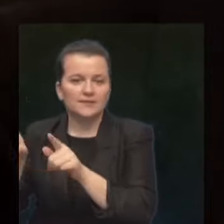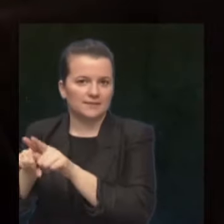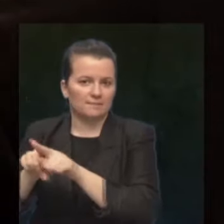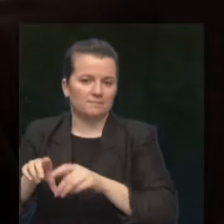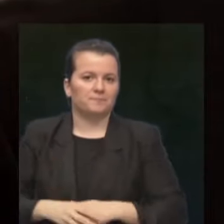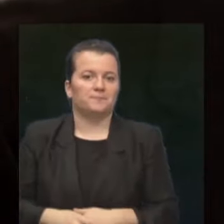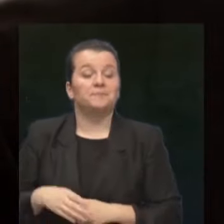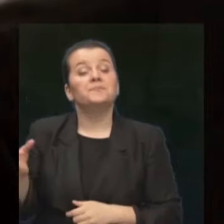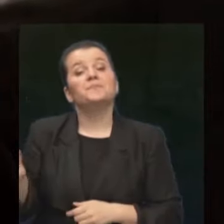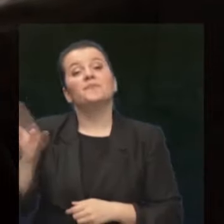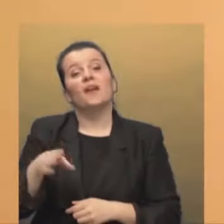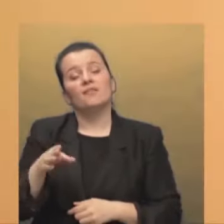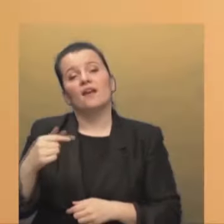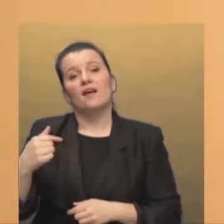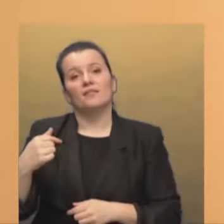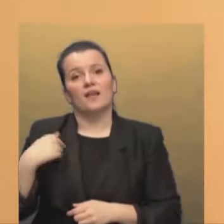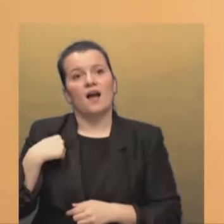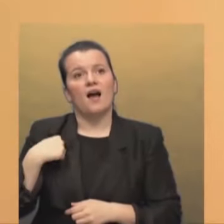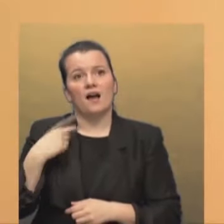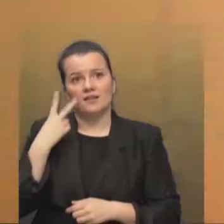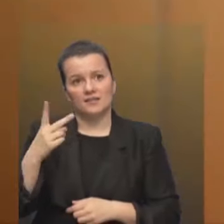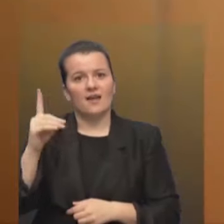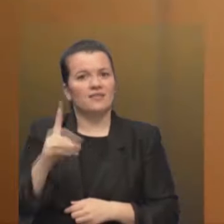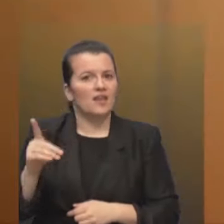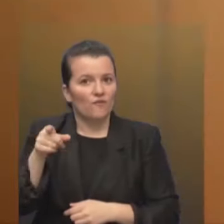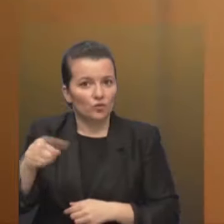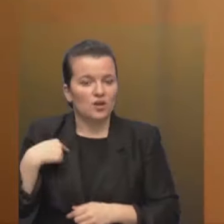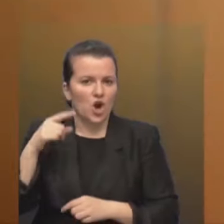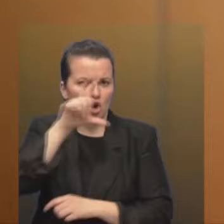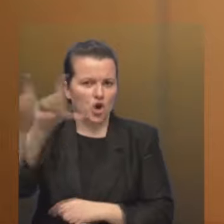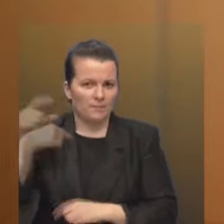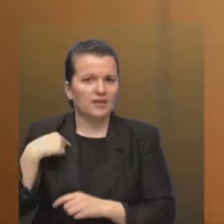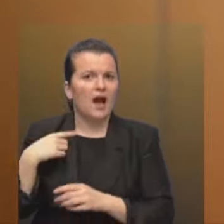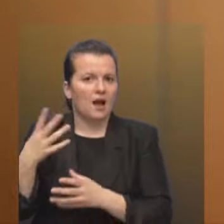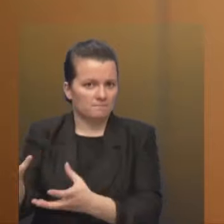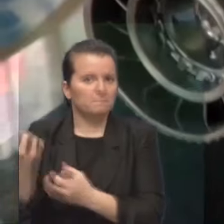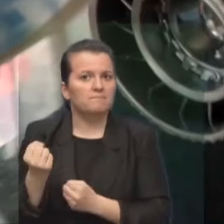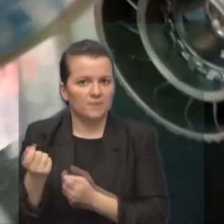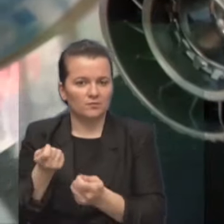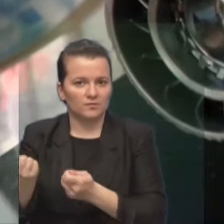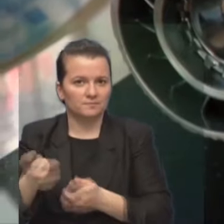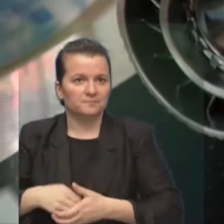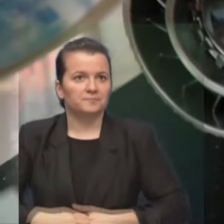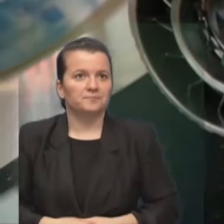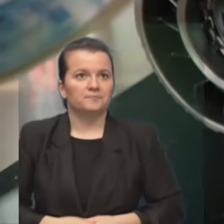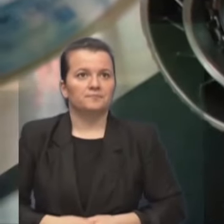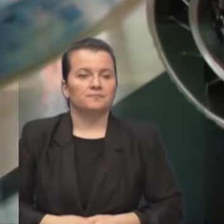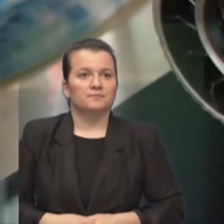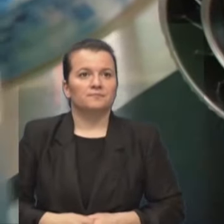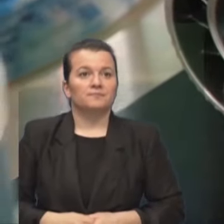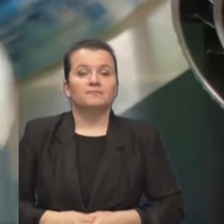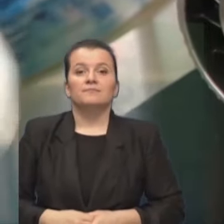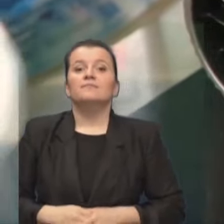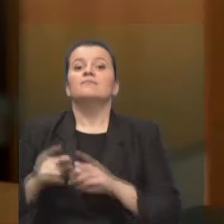control at the company. Then I worked for the French Post Office and the Crédit Agricole Bank. And now I work as a